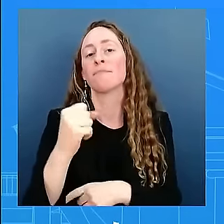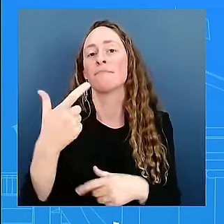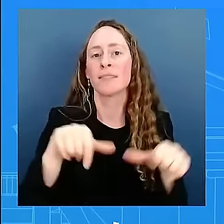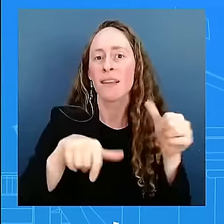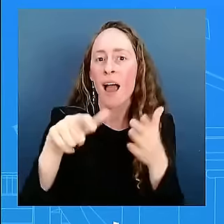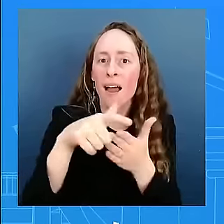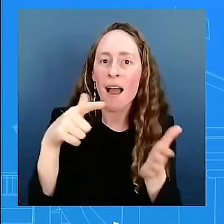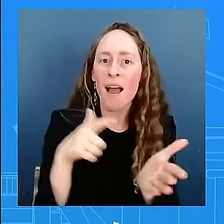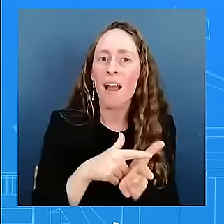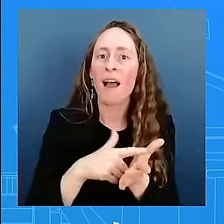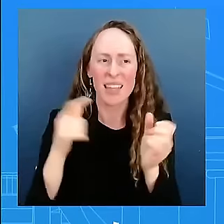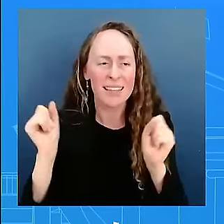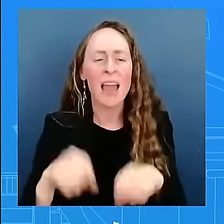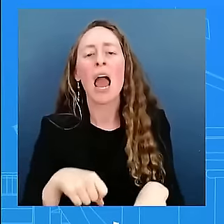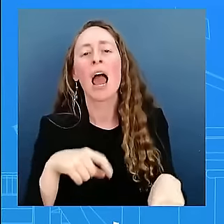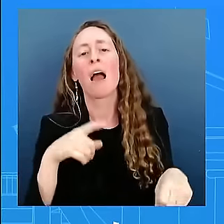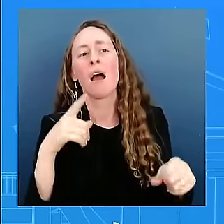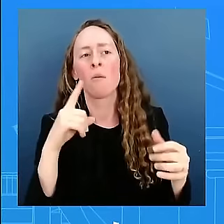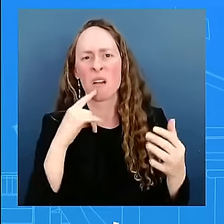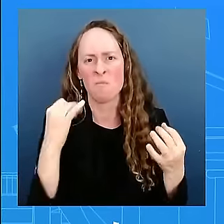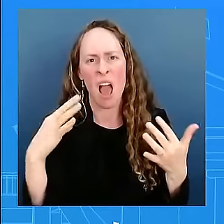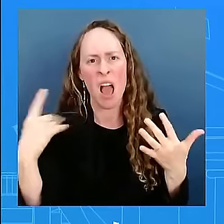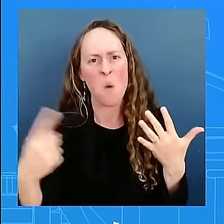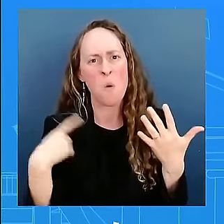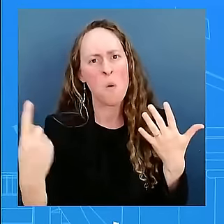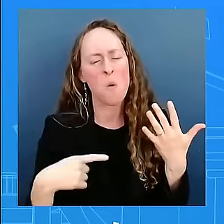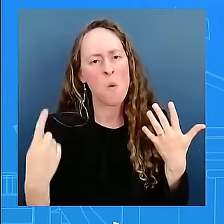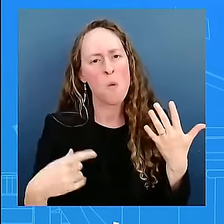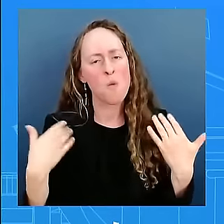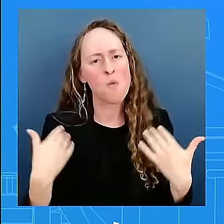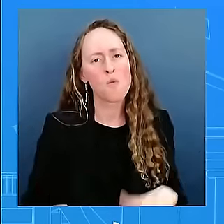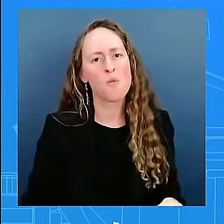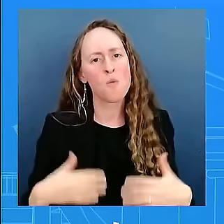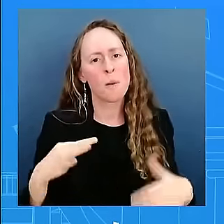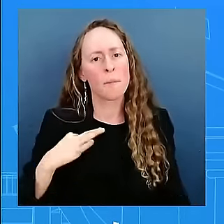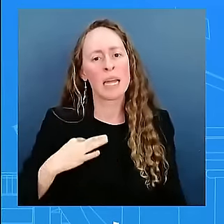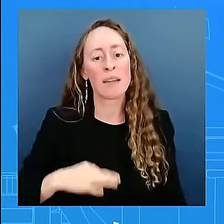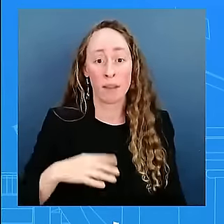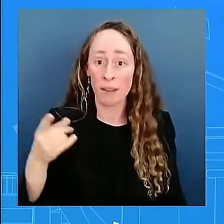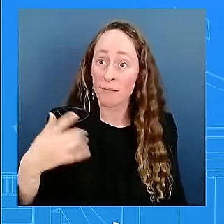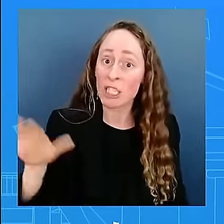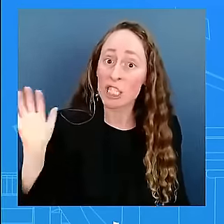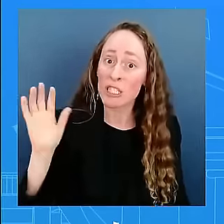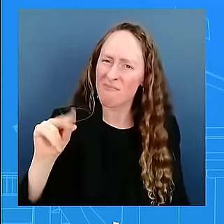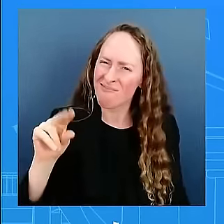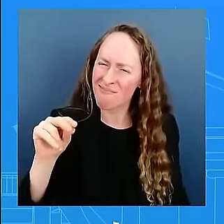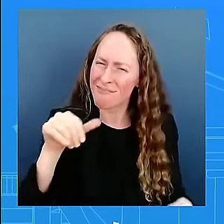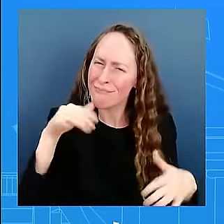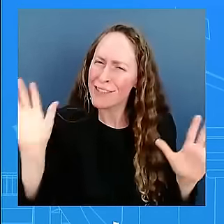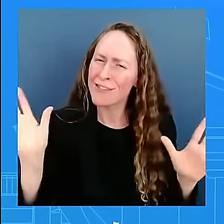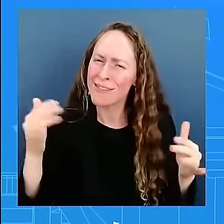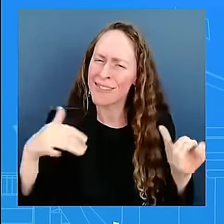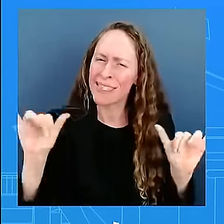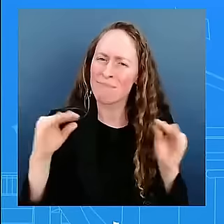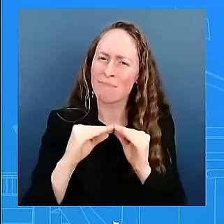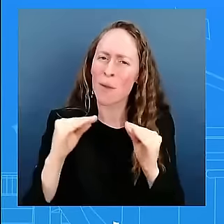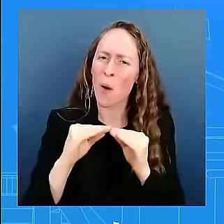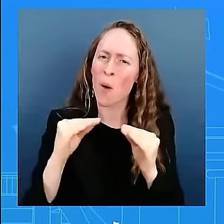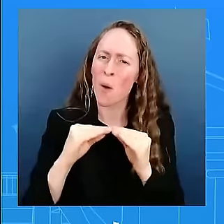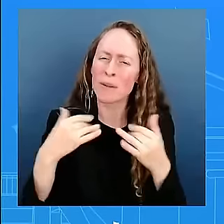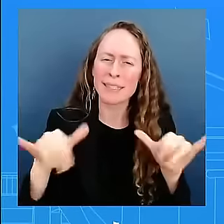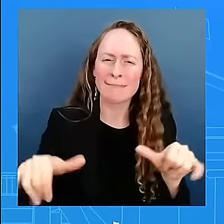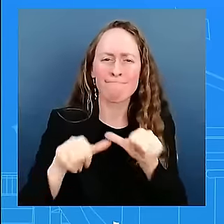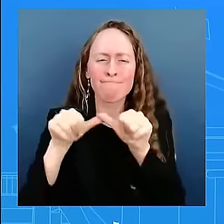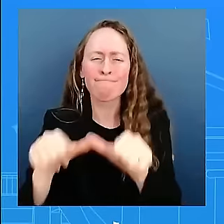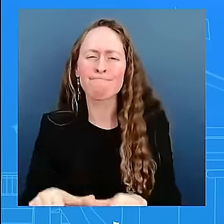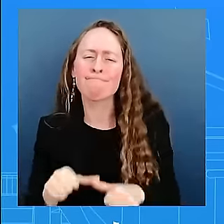So it doesn't end there. It doesn't end there for him. He wants to see a lot of these important laws now. He